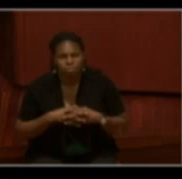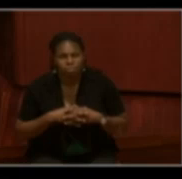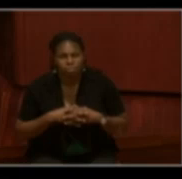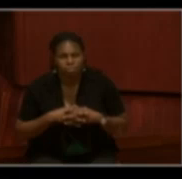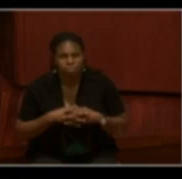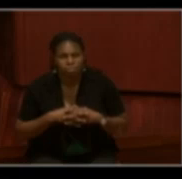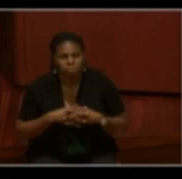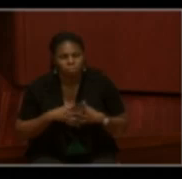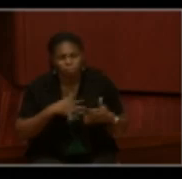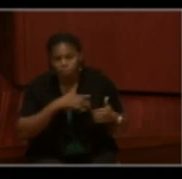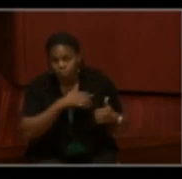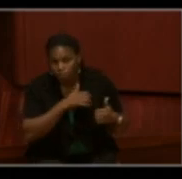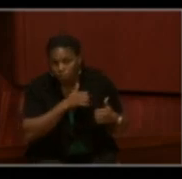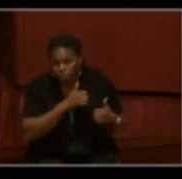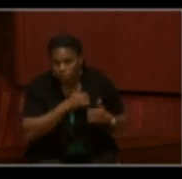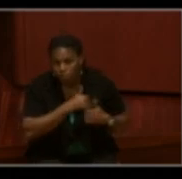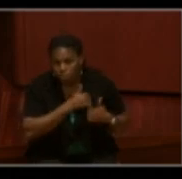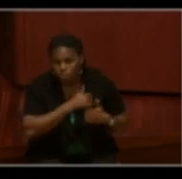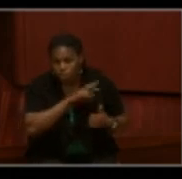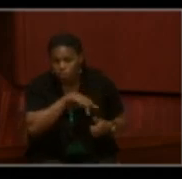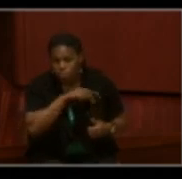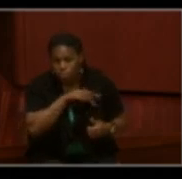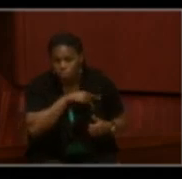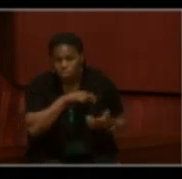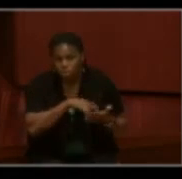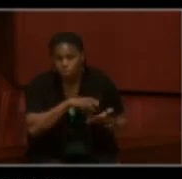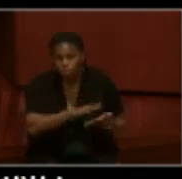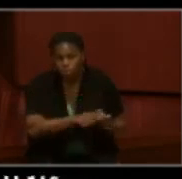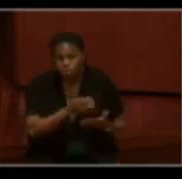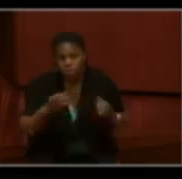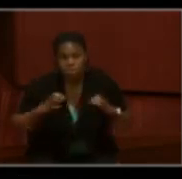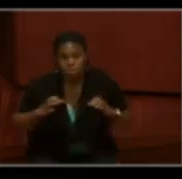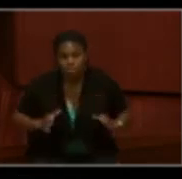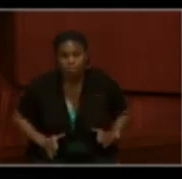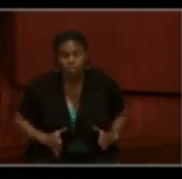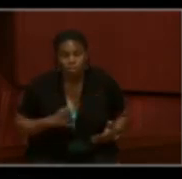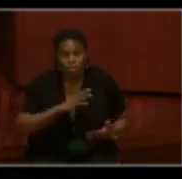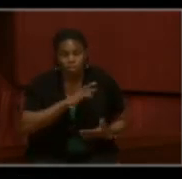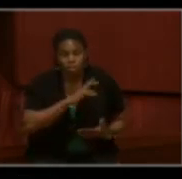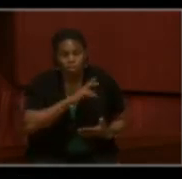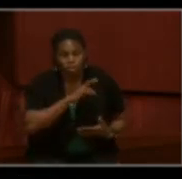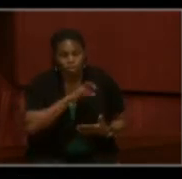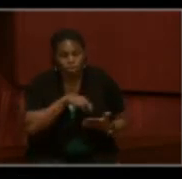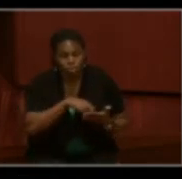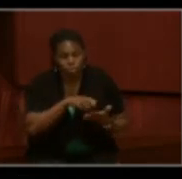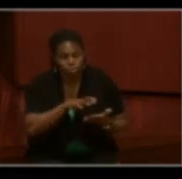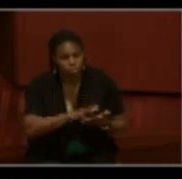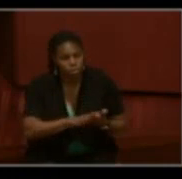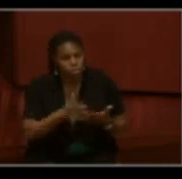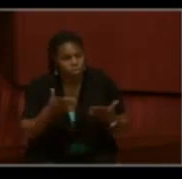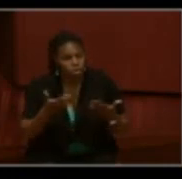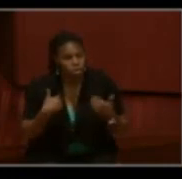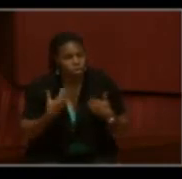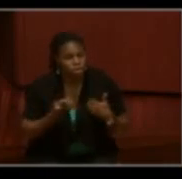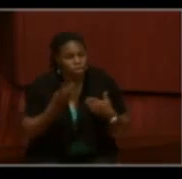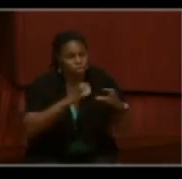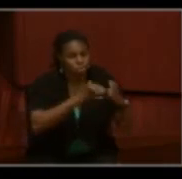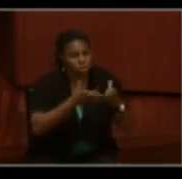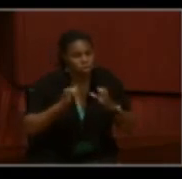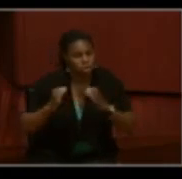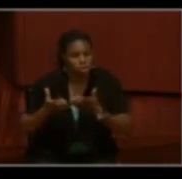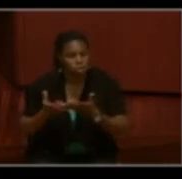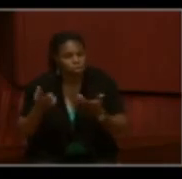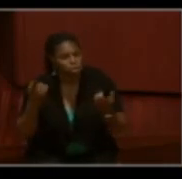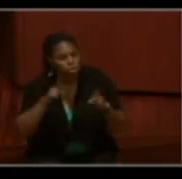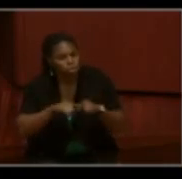Like with the military personnel records, civilian personnel records also are divided into two categories according to what